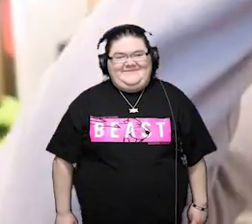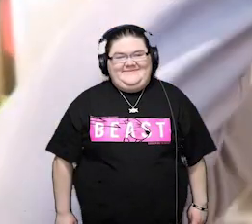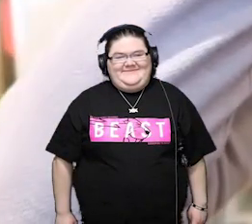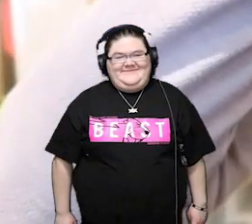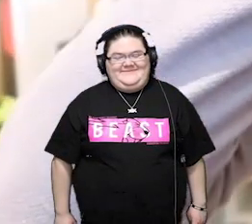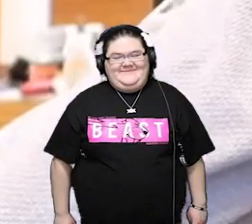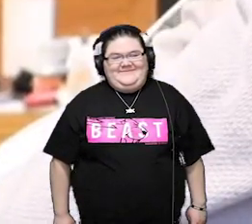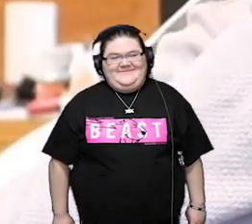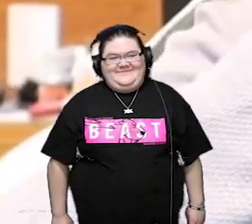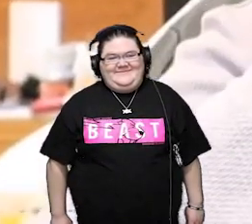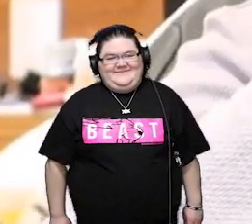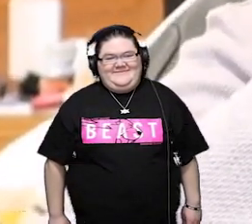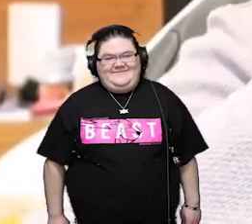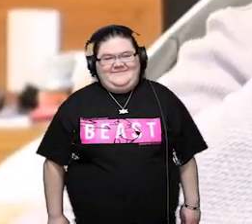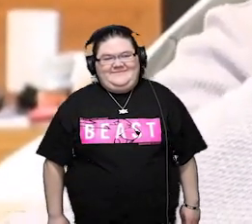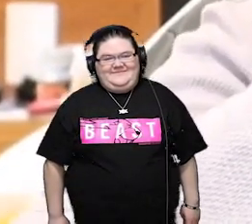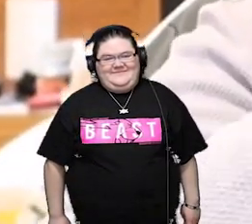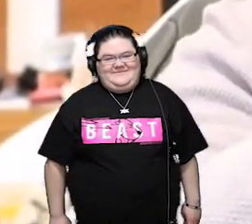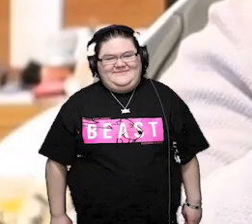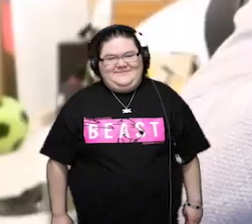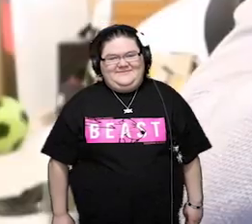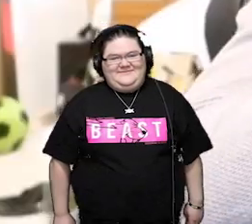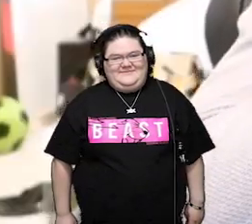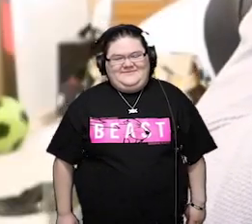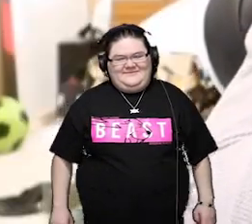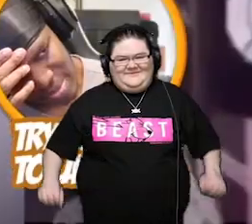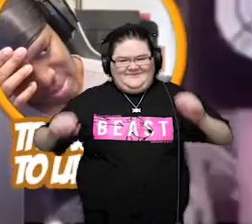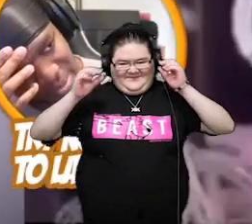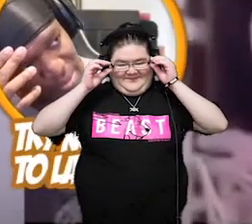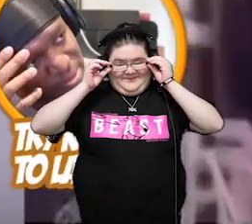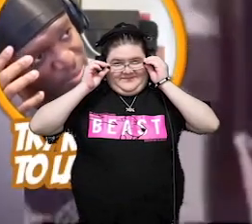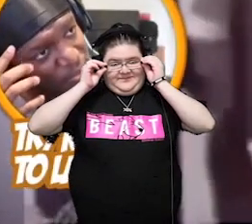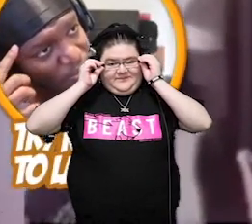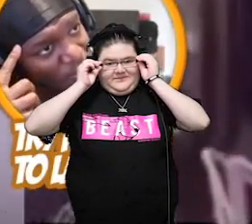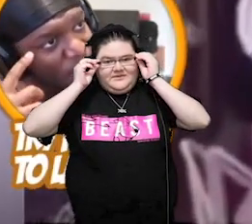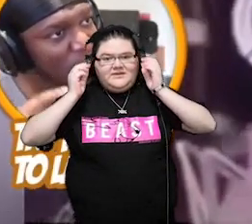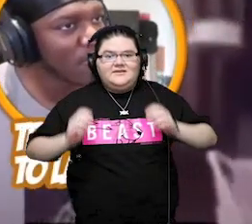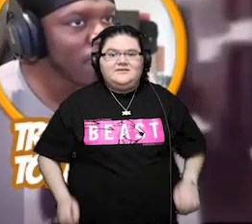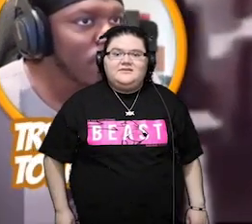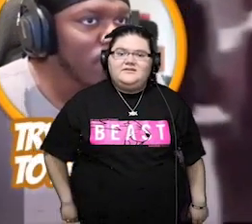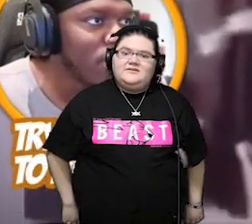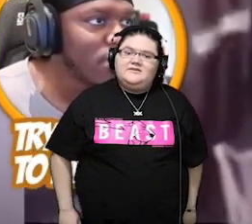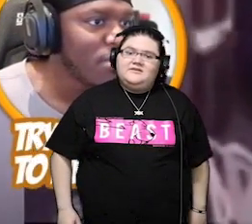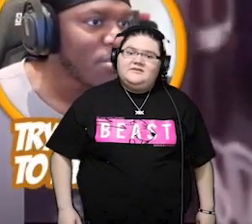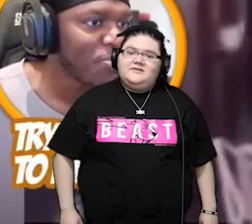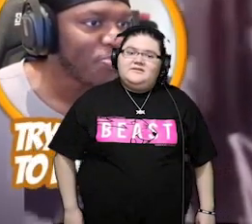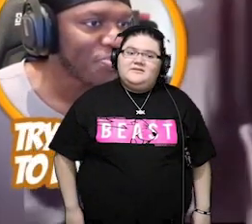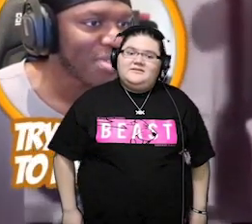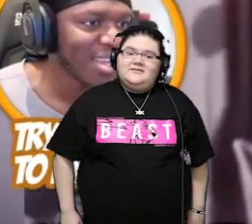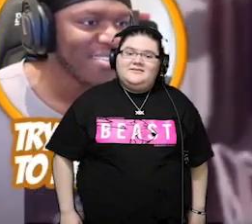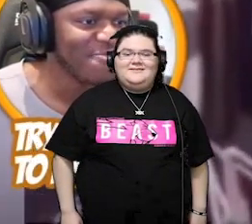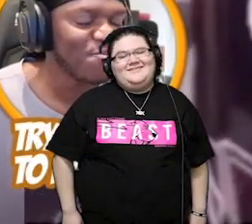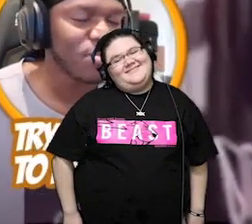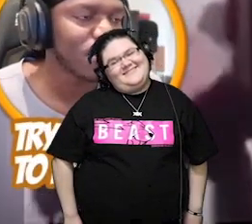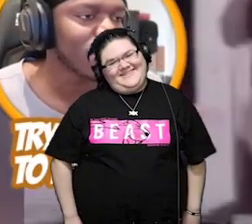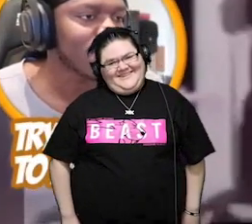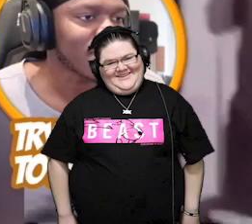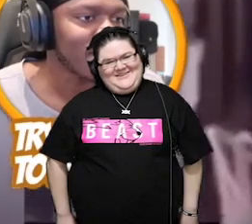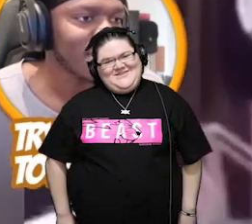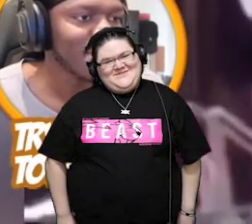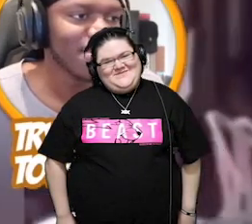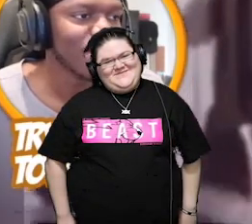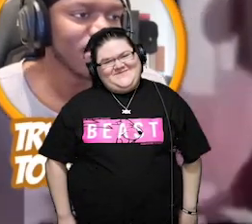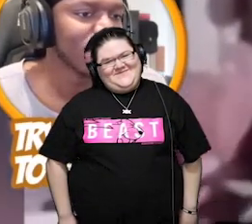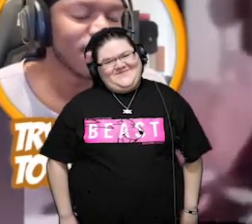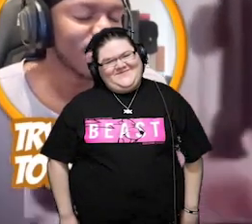Mark is my tour manager, and he's the one that got me the bread pin. Walk on, walk him on my ass. Me have to think of something real fast. I'm jumping at the studio,